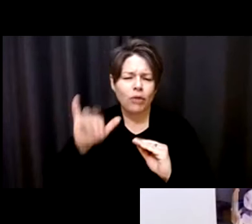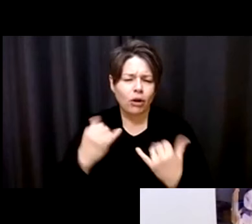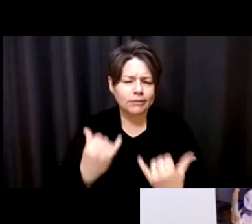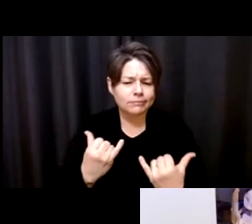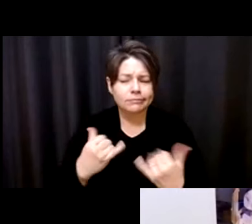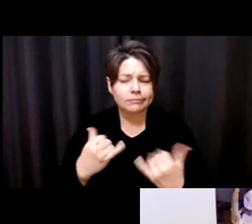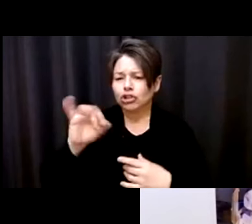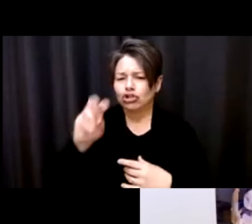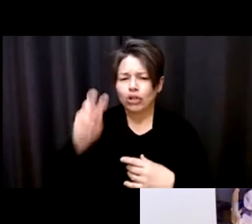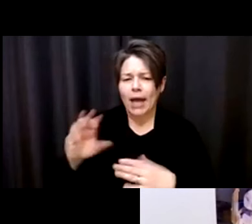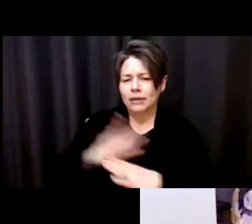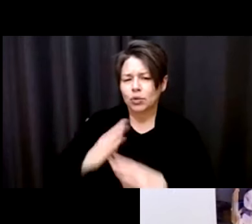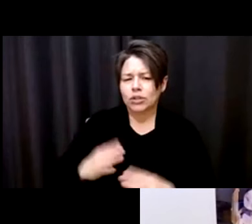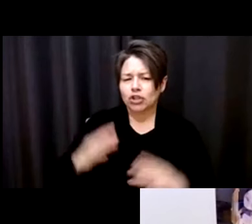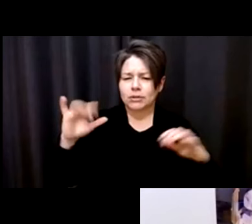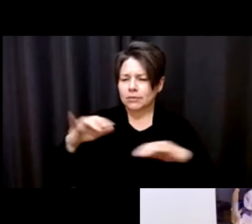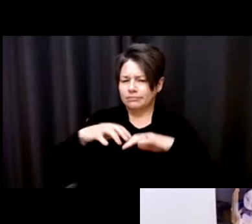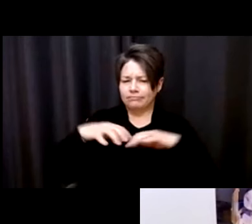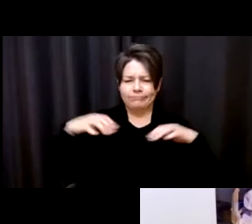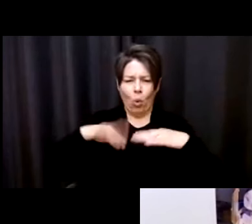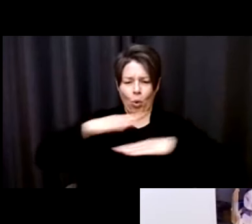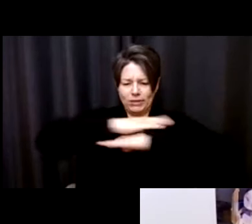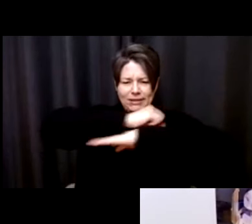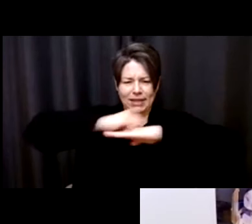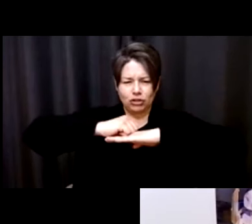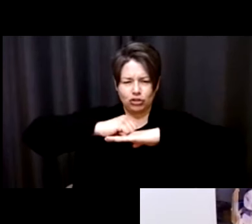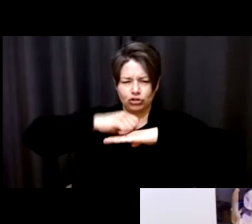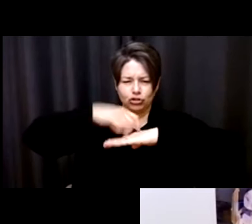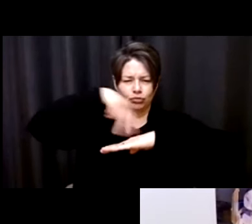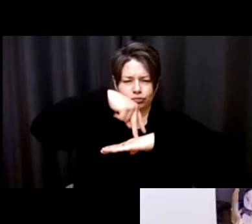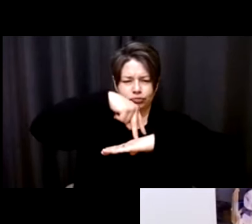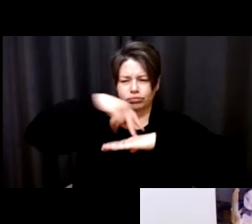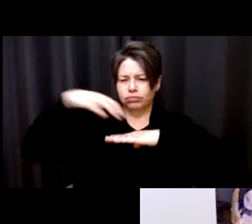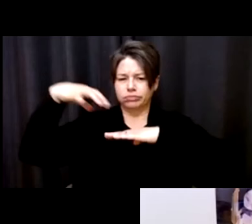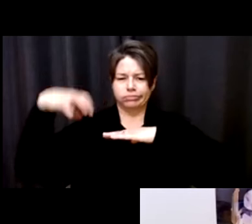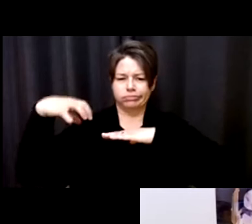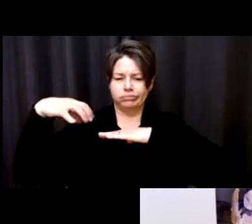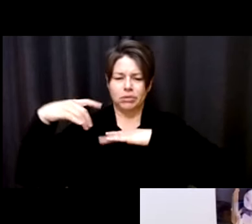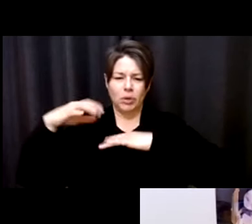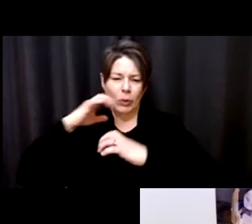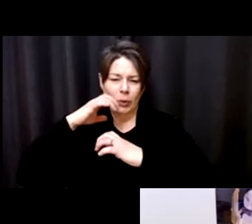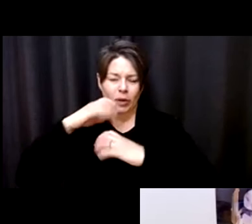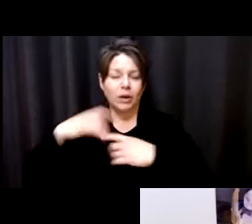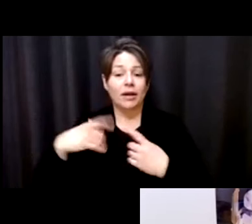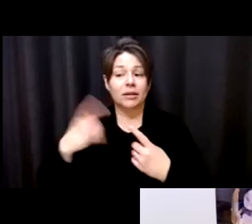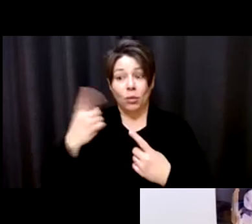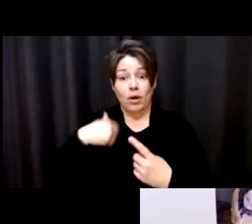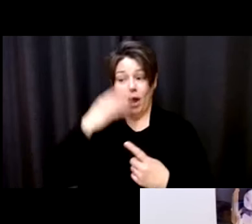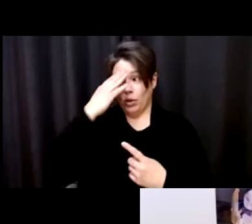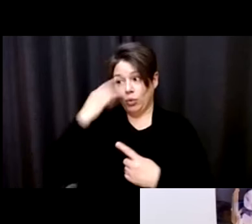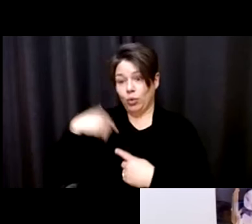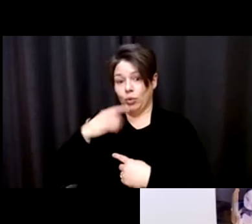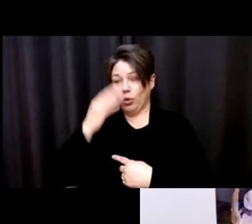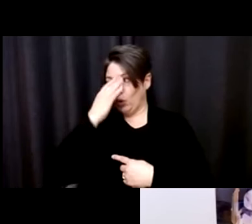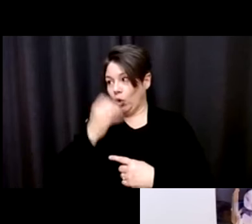jazz musicians on stage. And someone I knew her. And I said to her, would you let